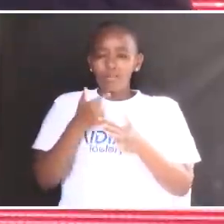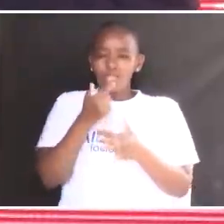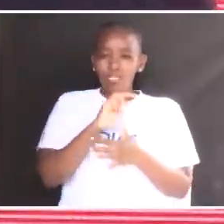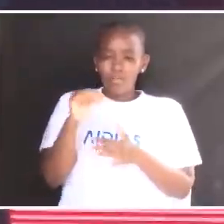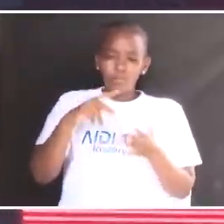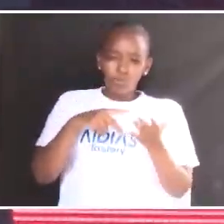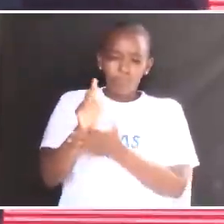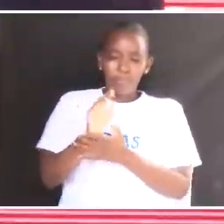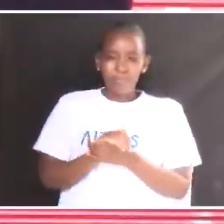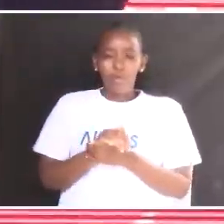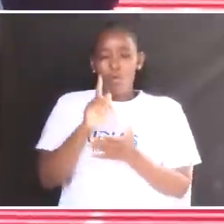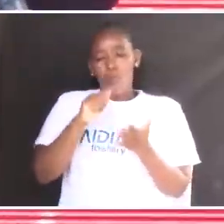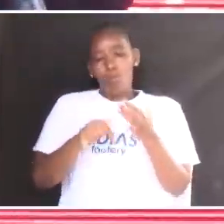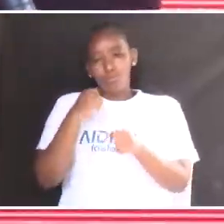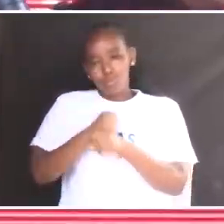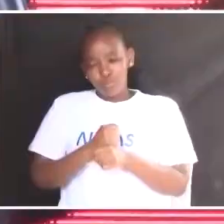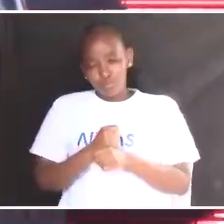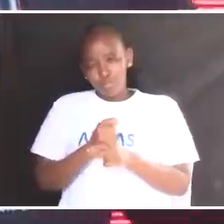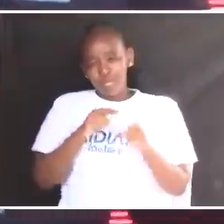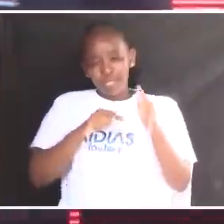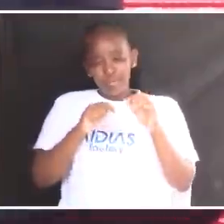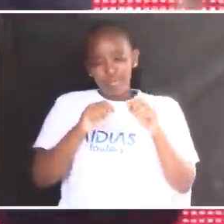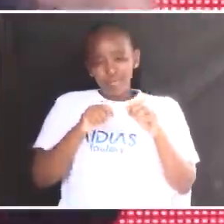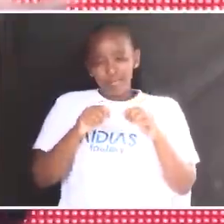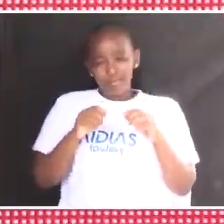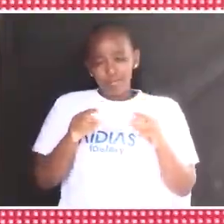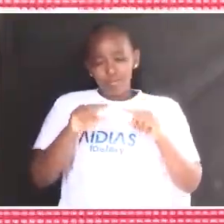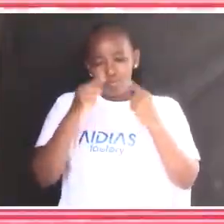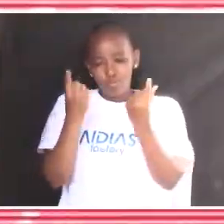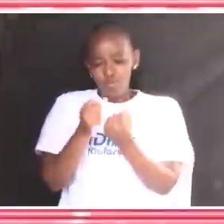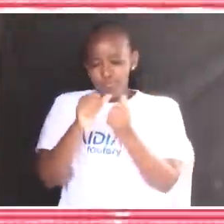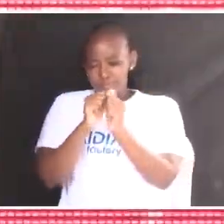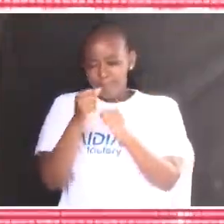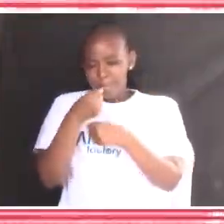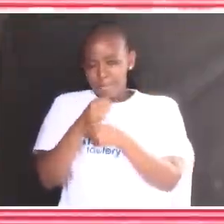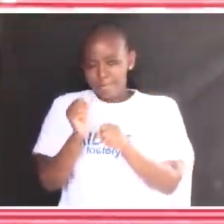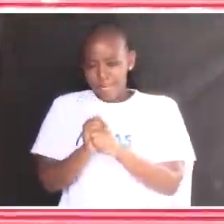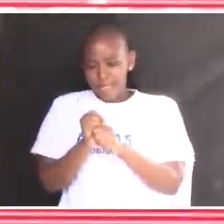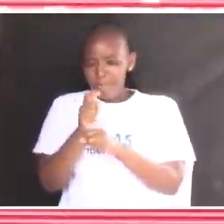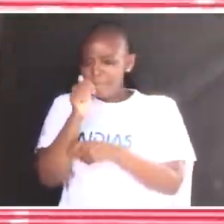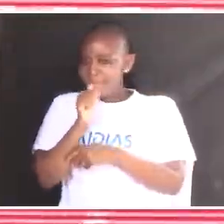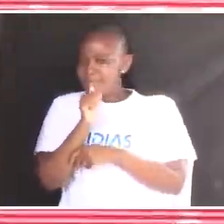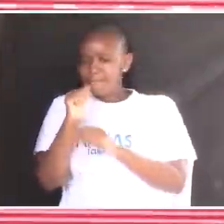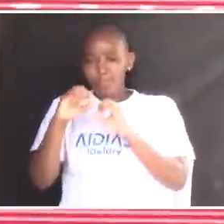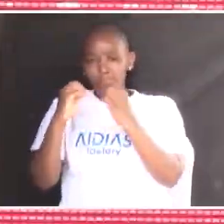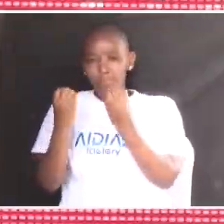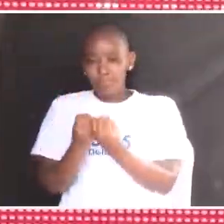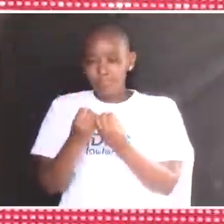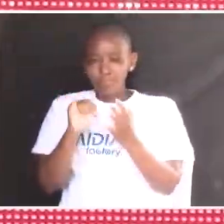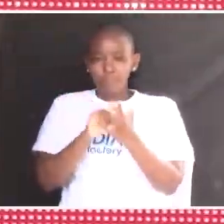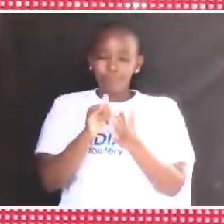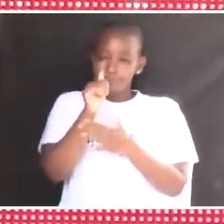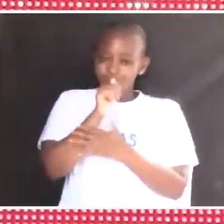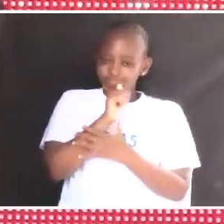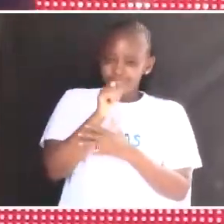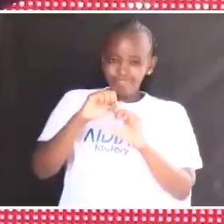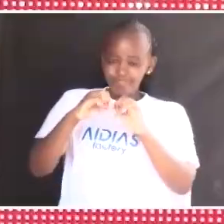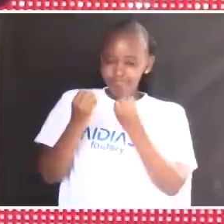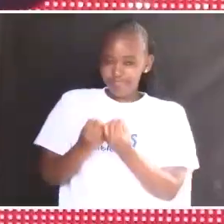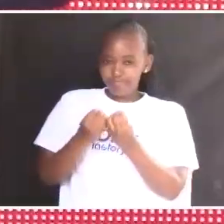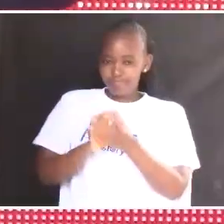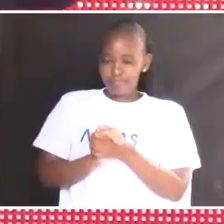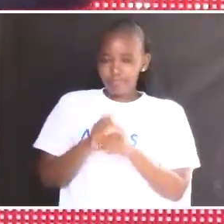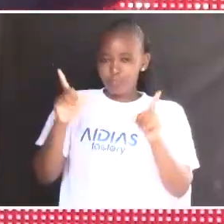what right holders do, they come together, create a private organization, and that private organization ndio